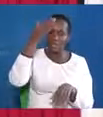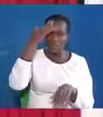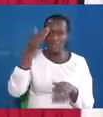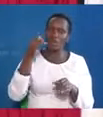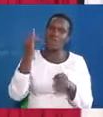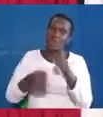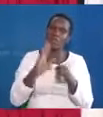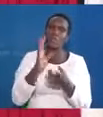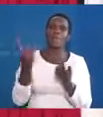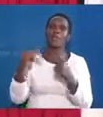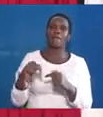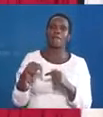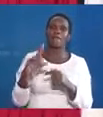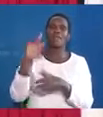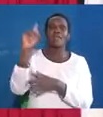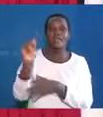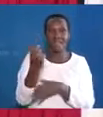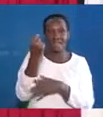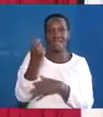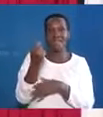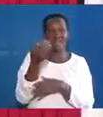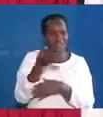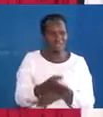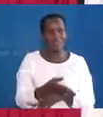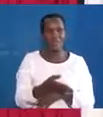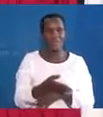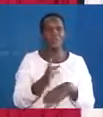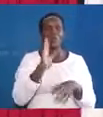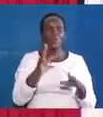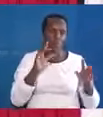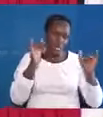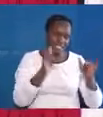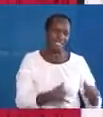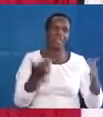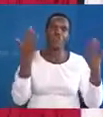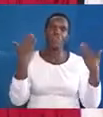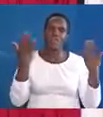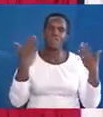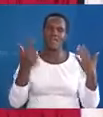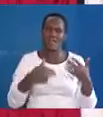Kenya itaishi milele na milele na milele.